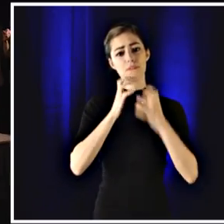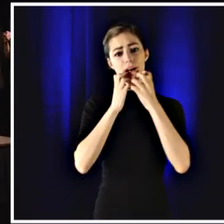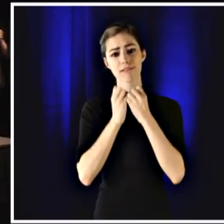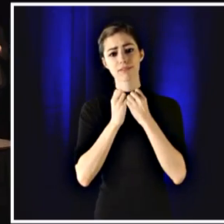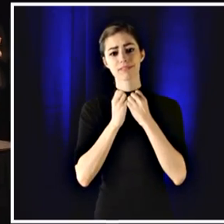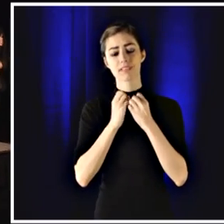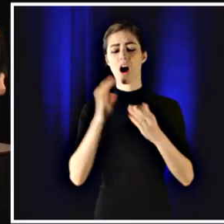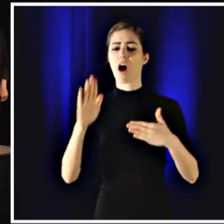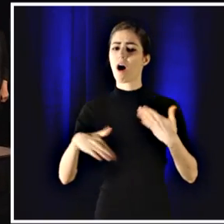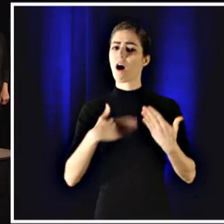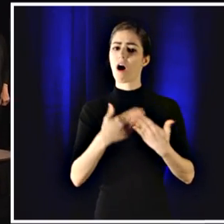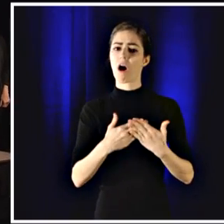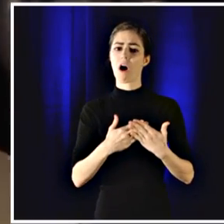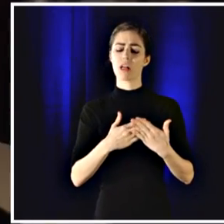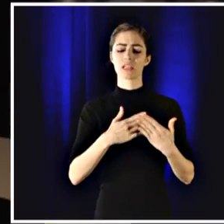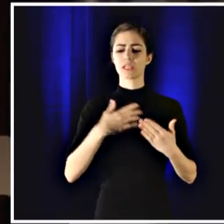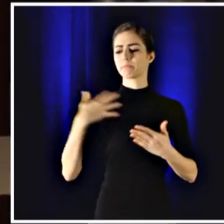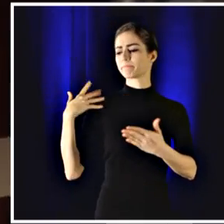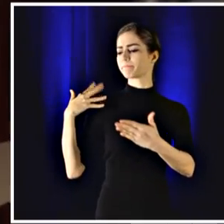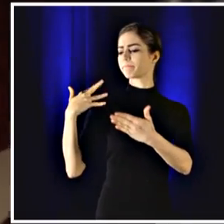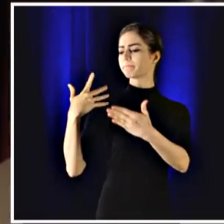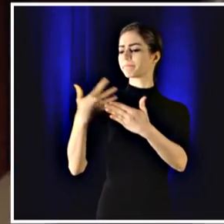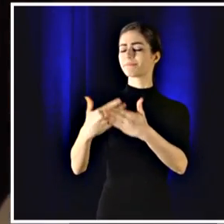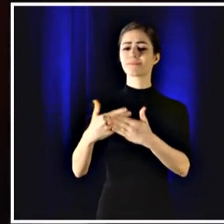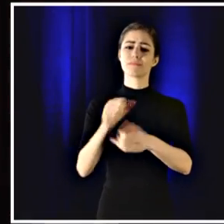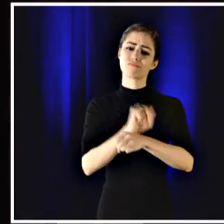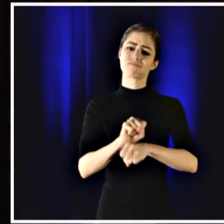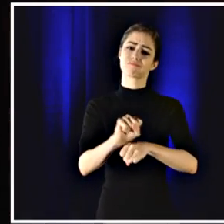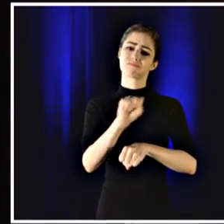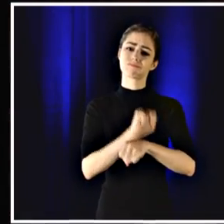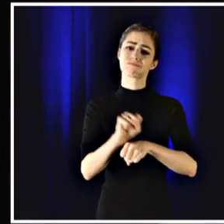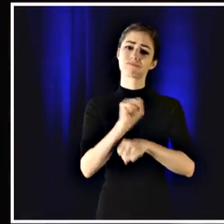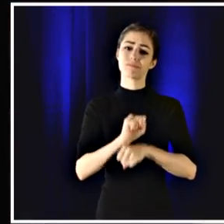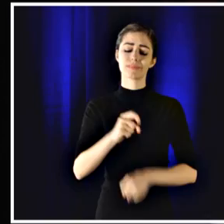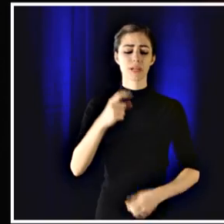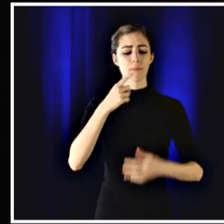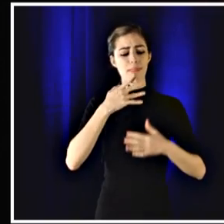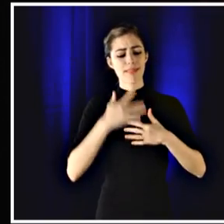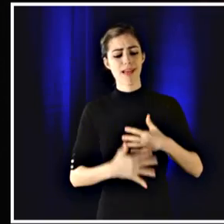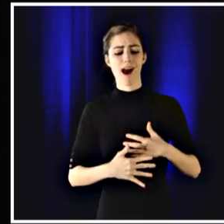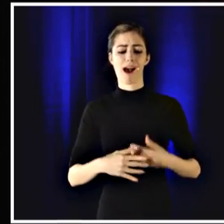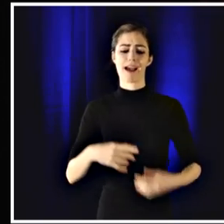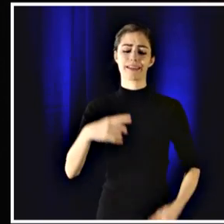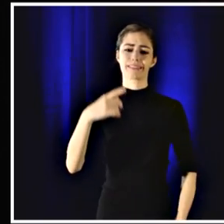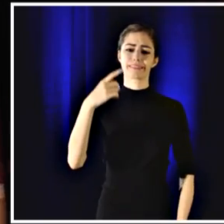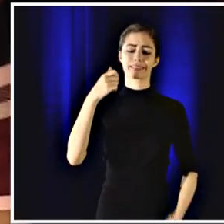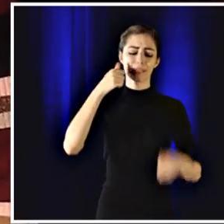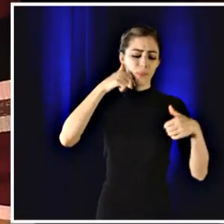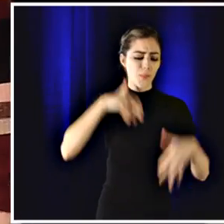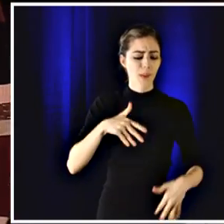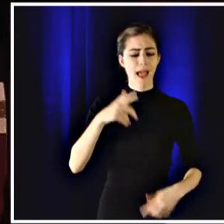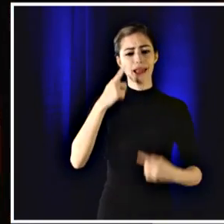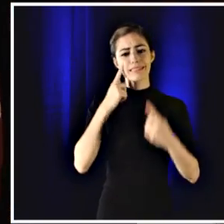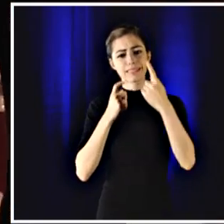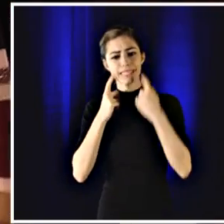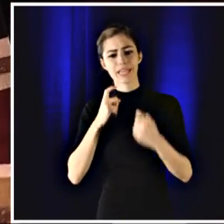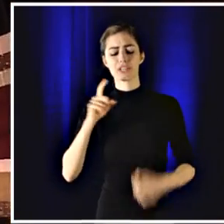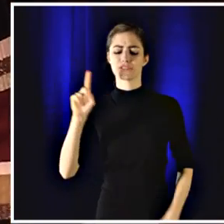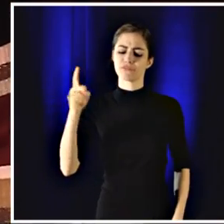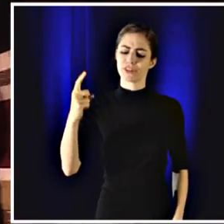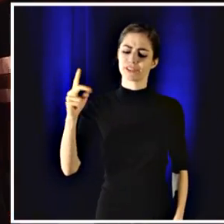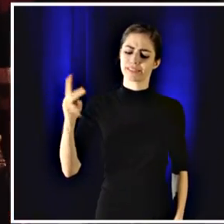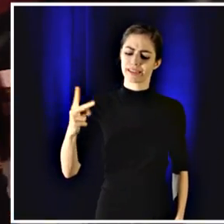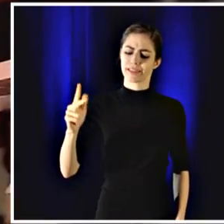taught me that all of the hard work, all of the blood poured, the tears shed, the first tries, the second tries, the failures,